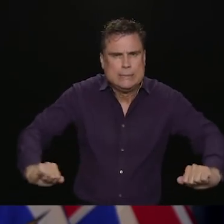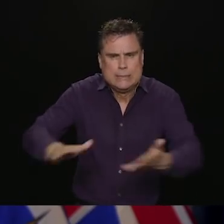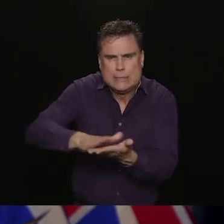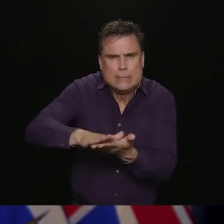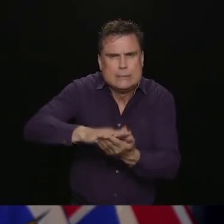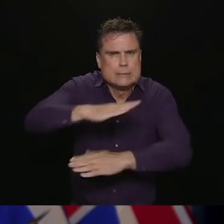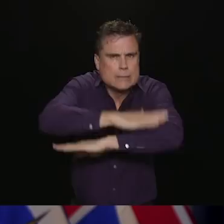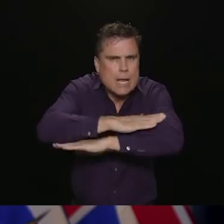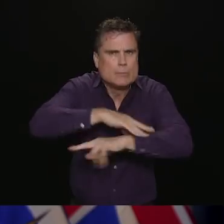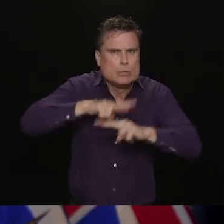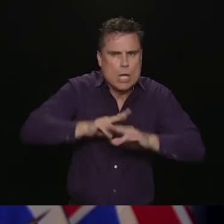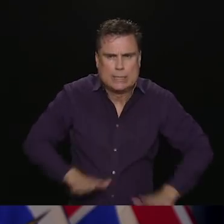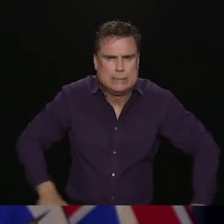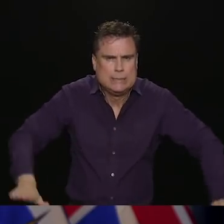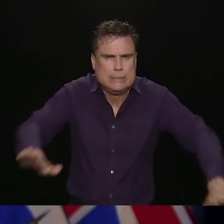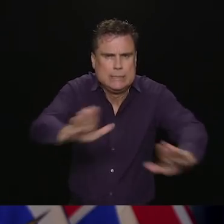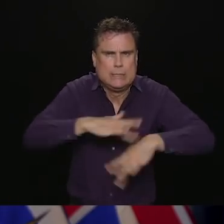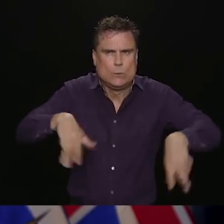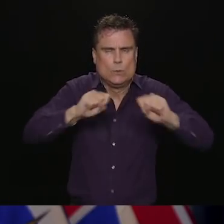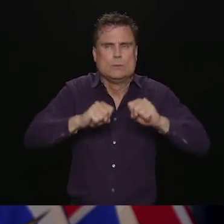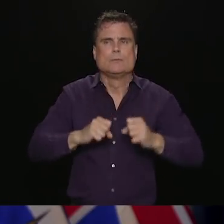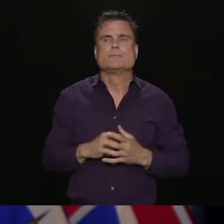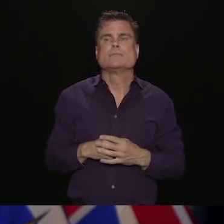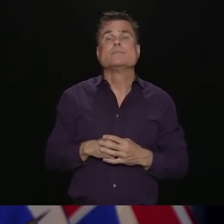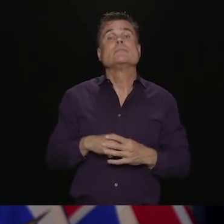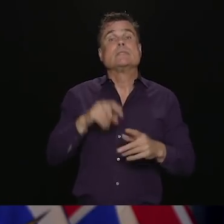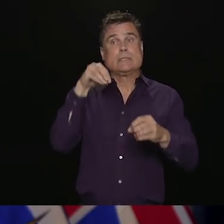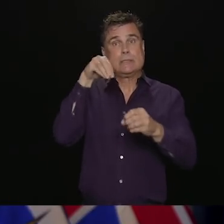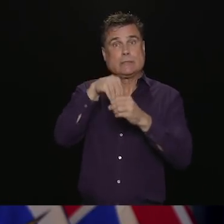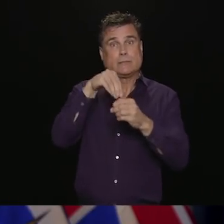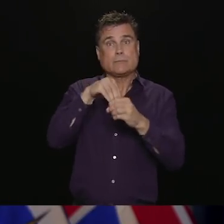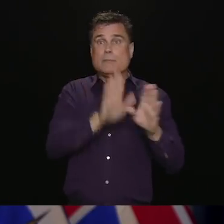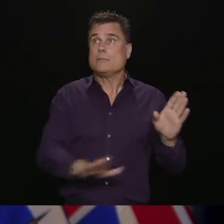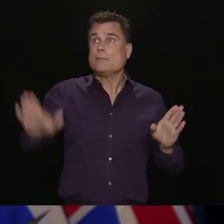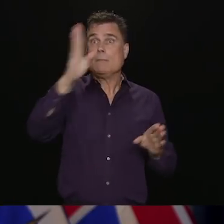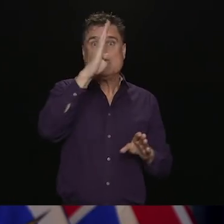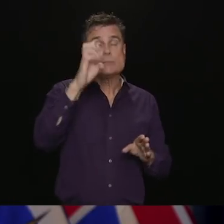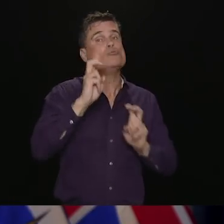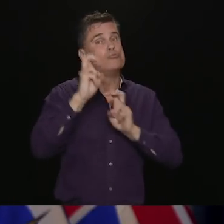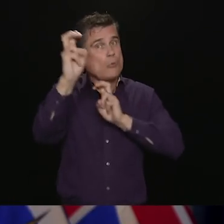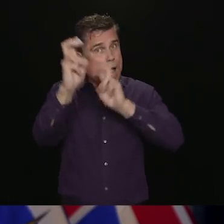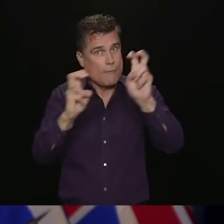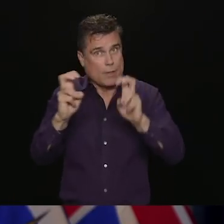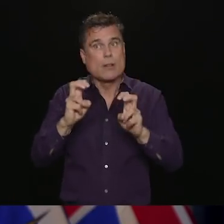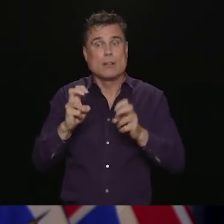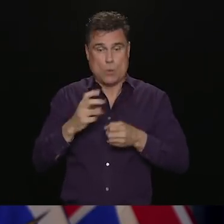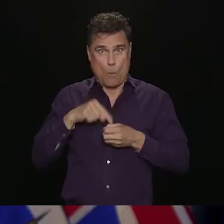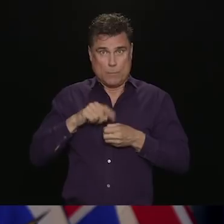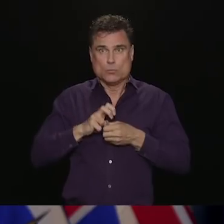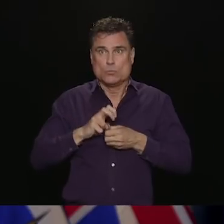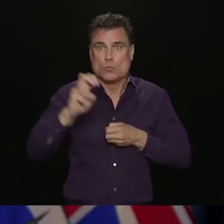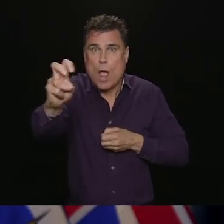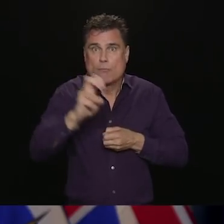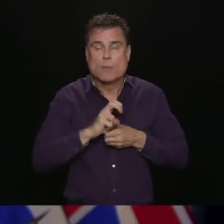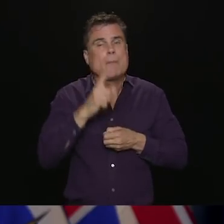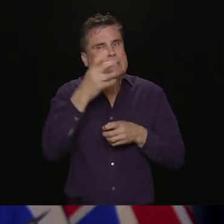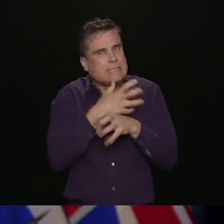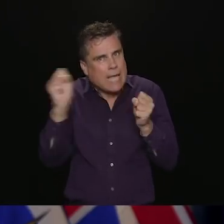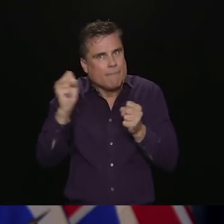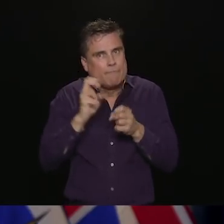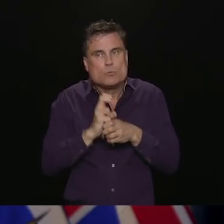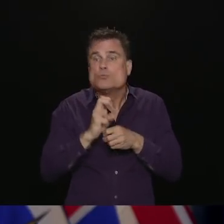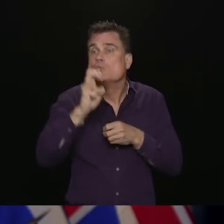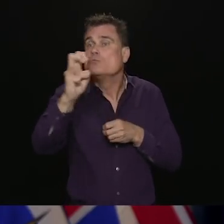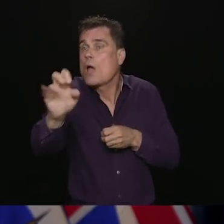to follow our safe travel rules that we talked about. Small numbers, calling ahead to see what's open, bringing what you need so you don't